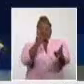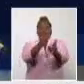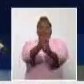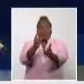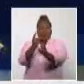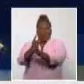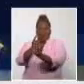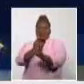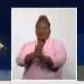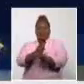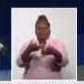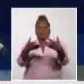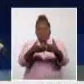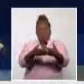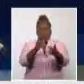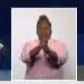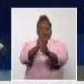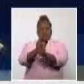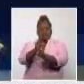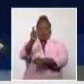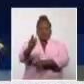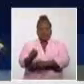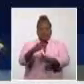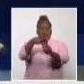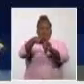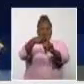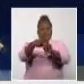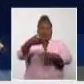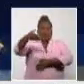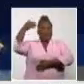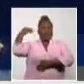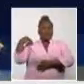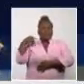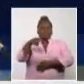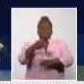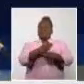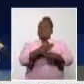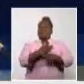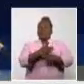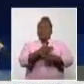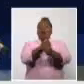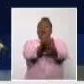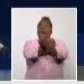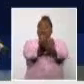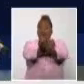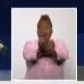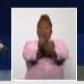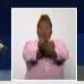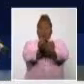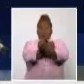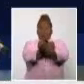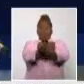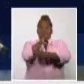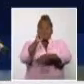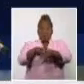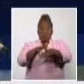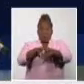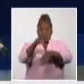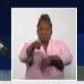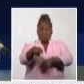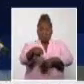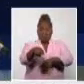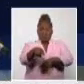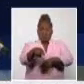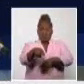our country, we look for, as I have explained, as many people as possible who have